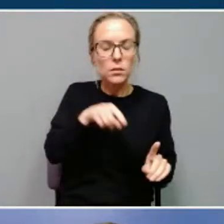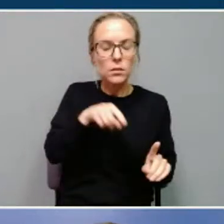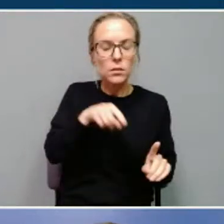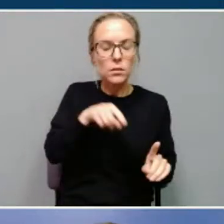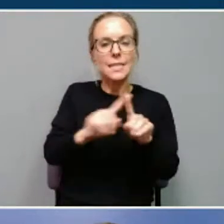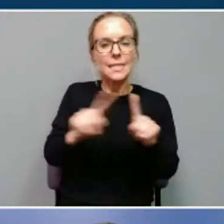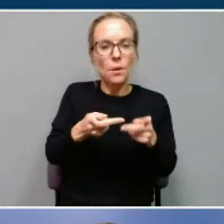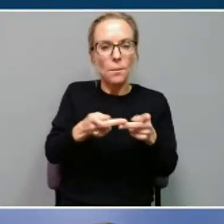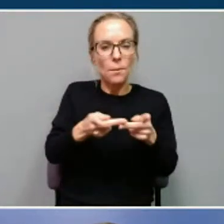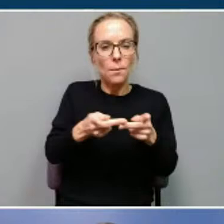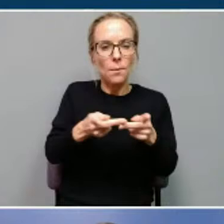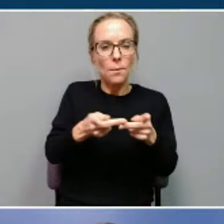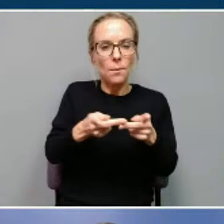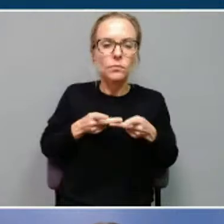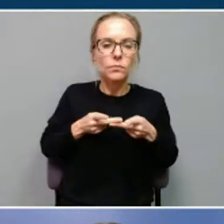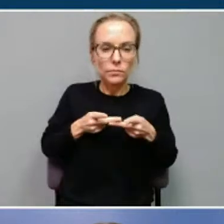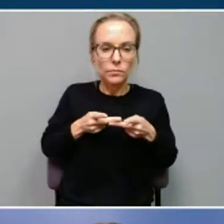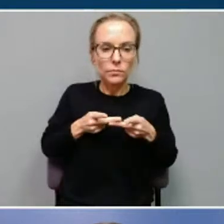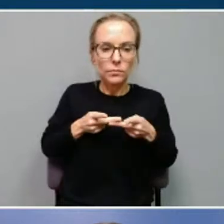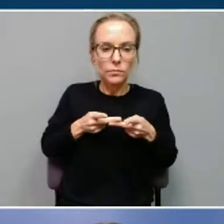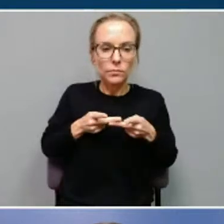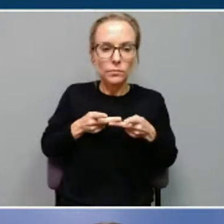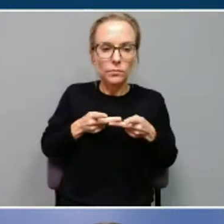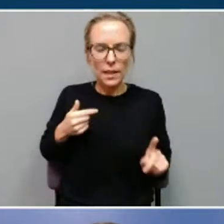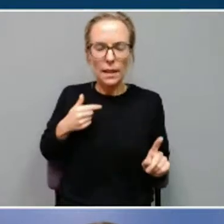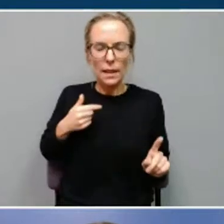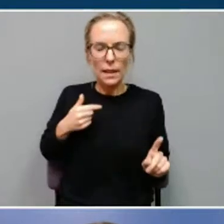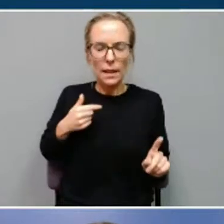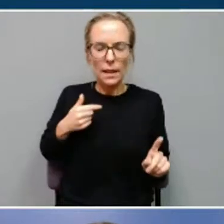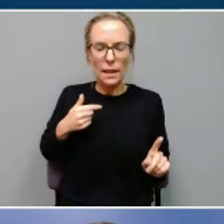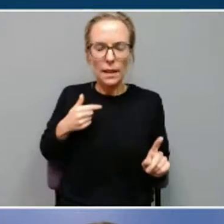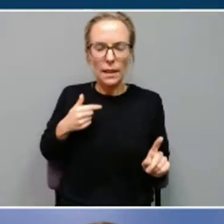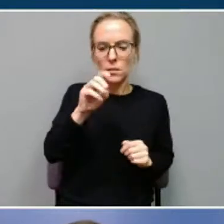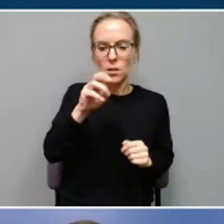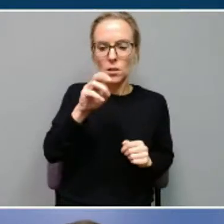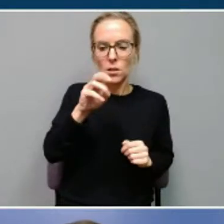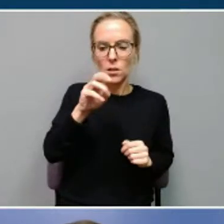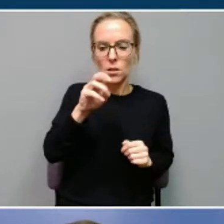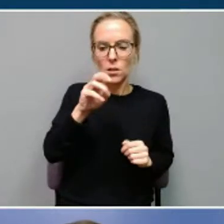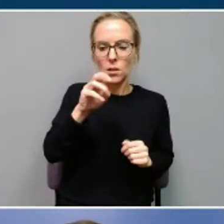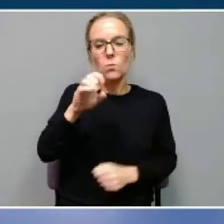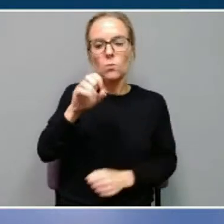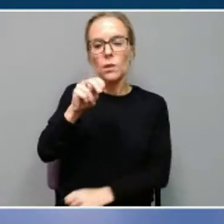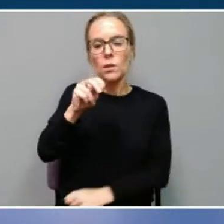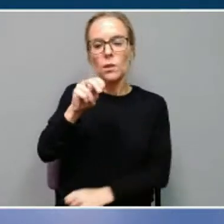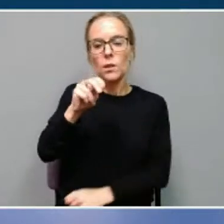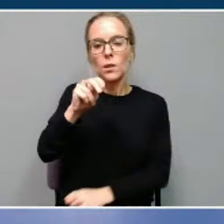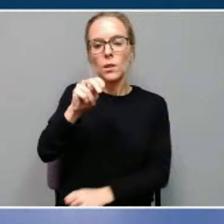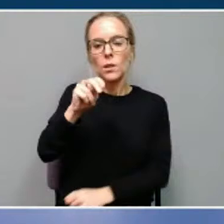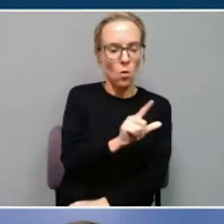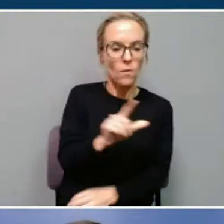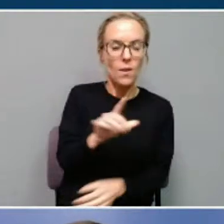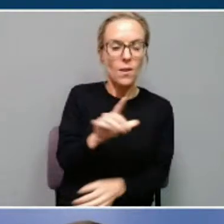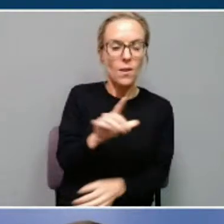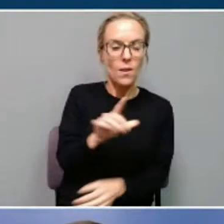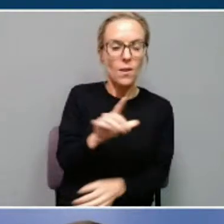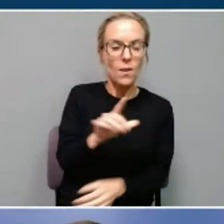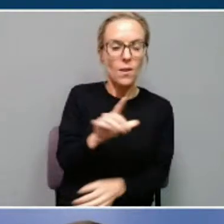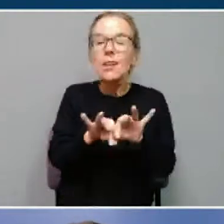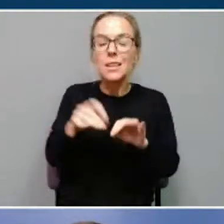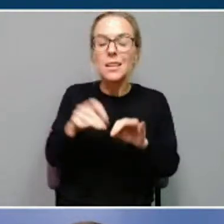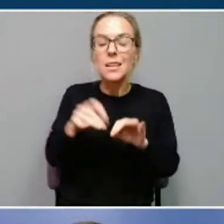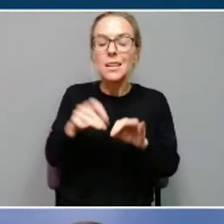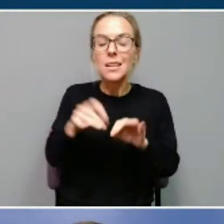places. I believe it's Somerset, Prestonsburg, and Louisville. And here's how important that is. This weekend on